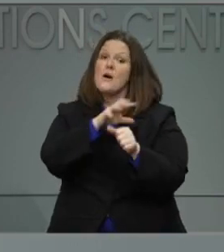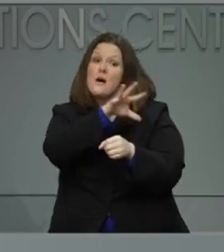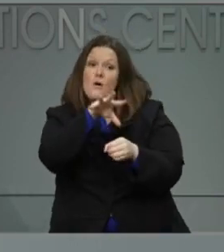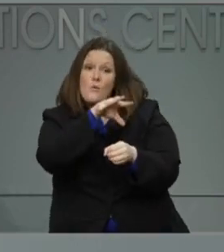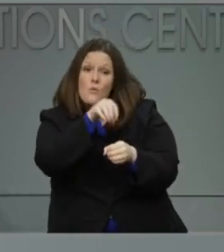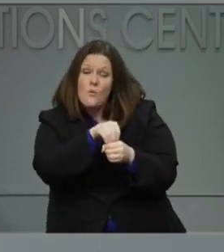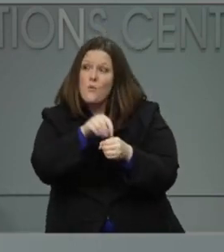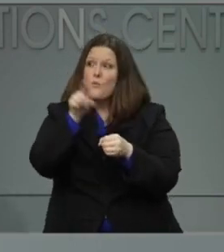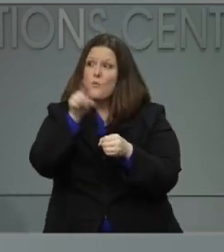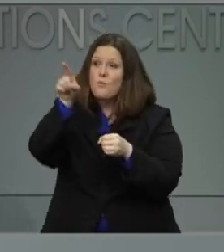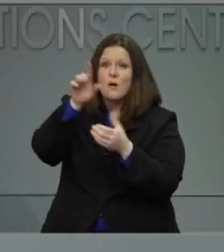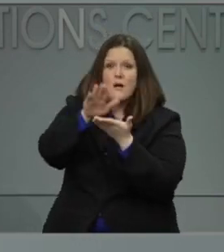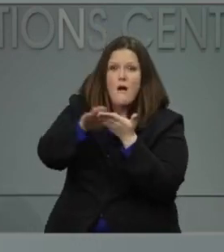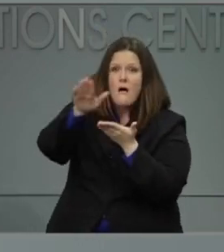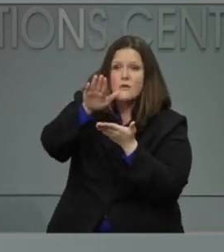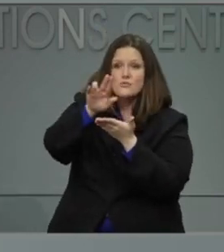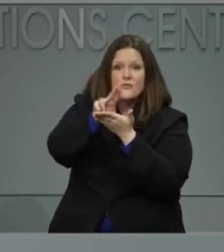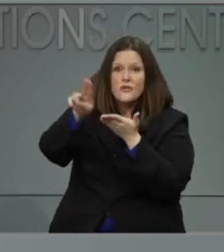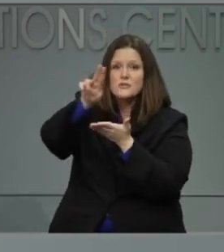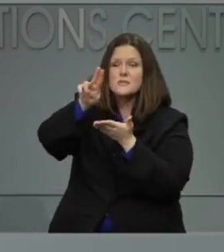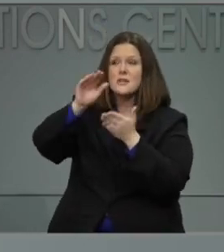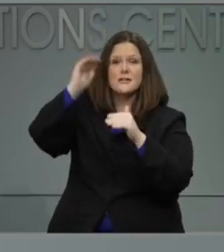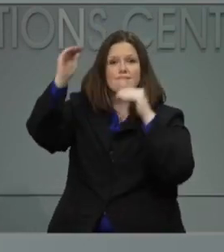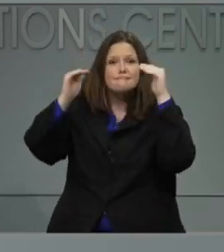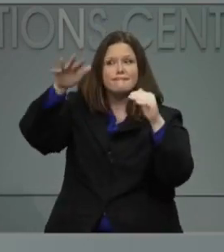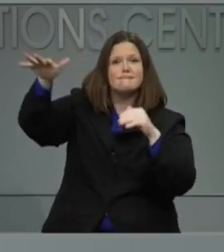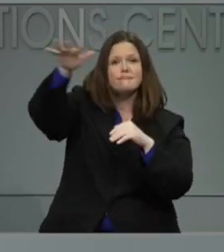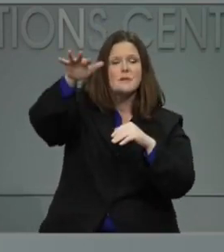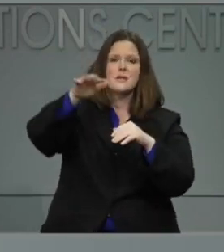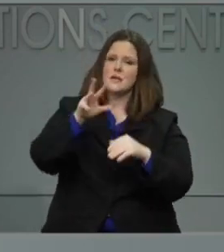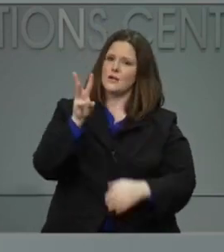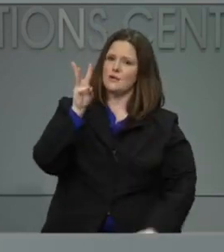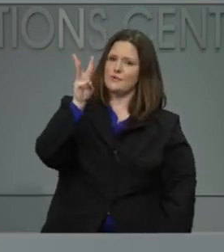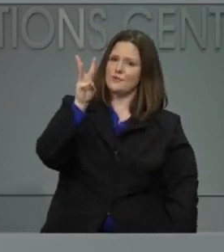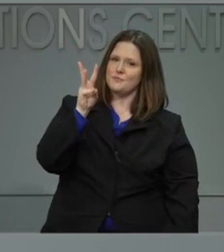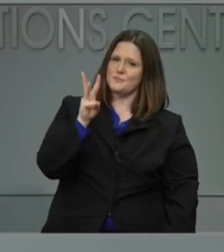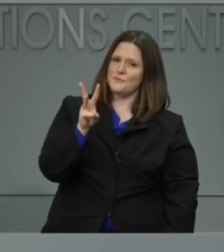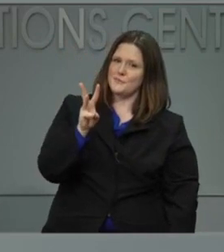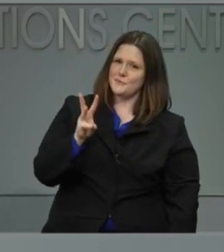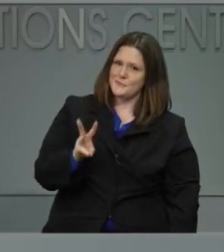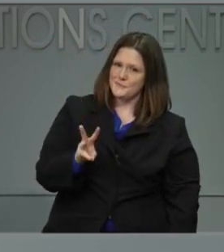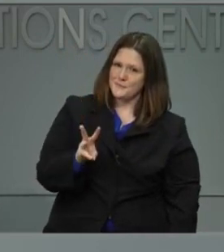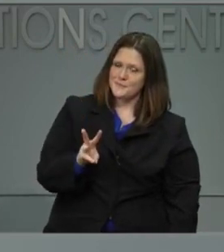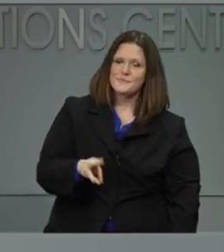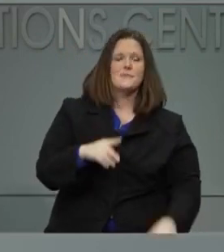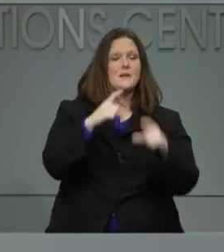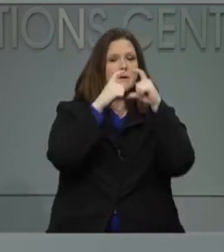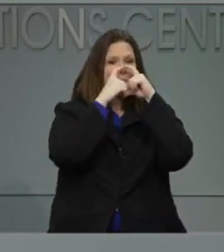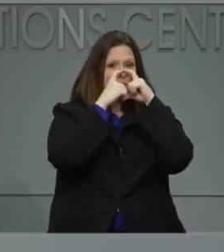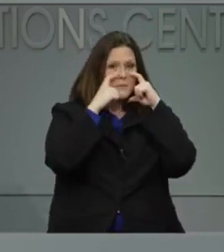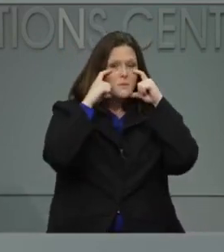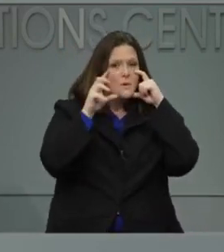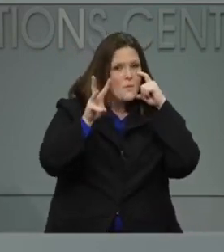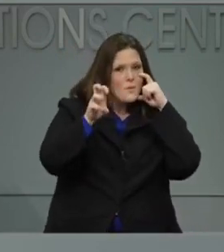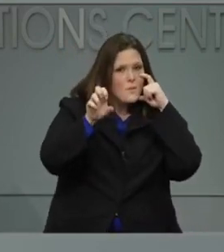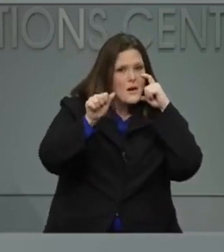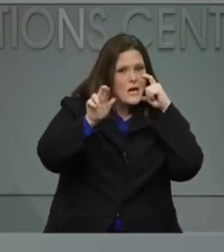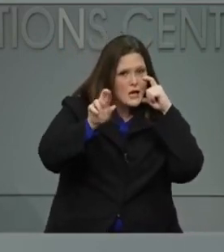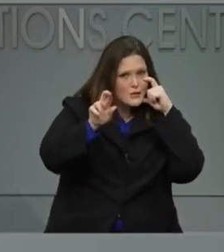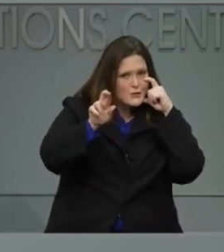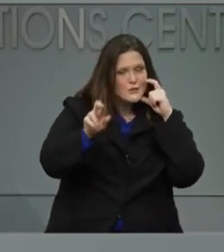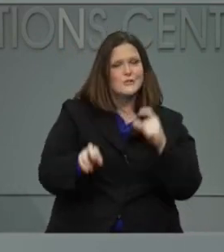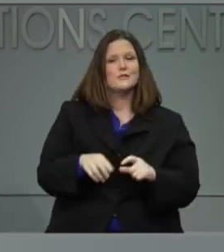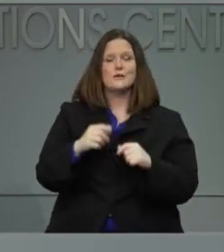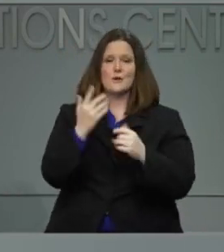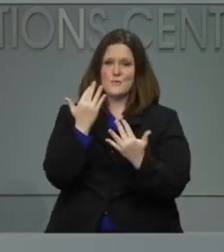higher education community, to be practicing those 3 W's. Wearing a face covering over your nose and mouth, waiting